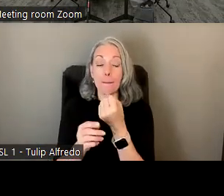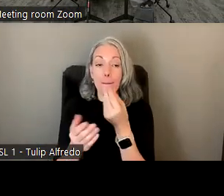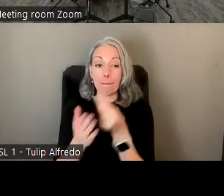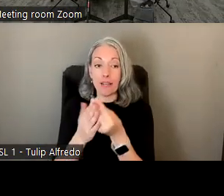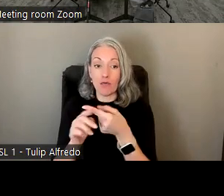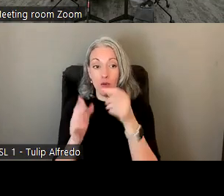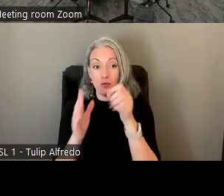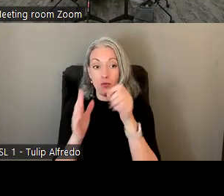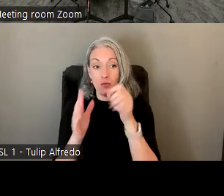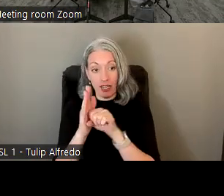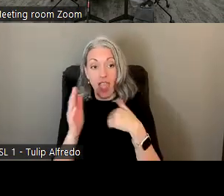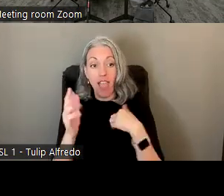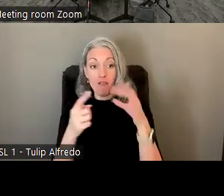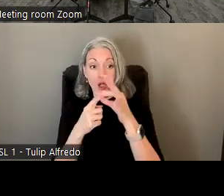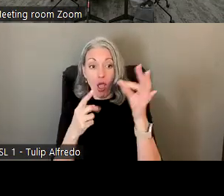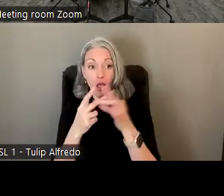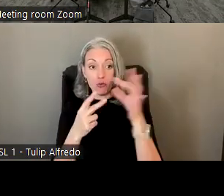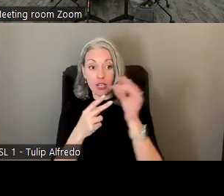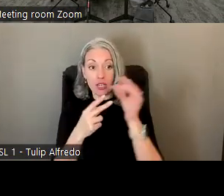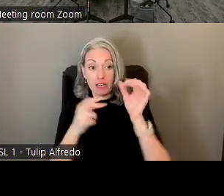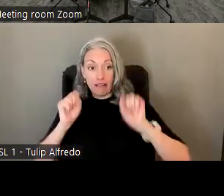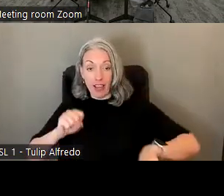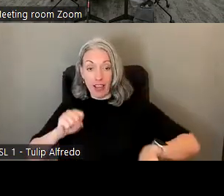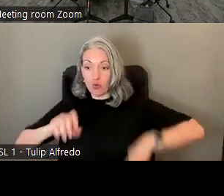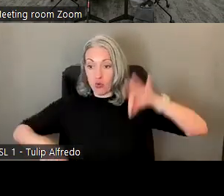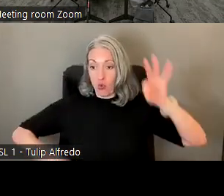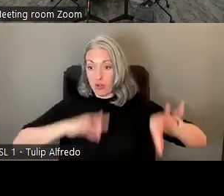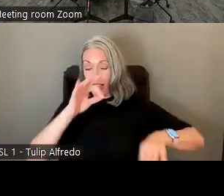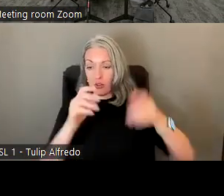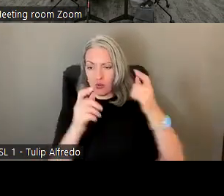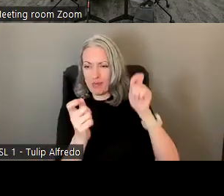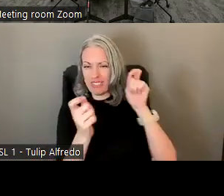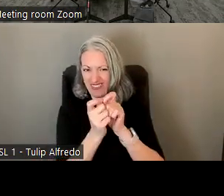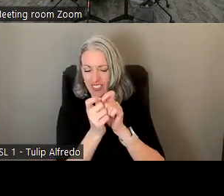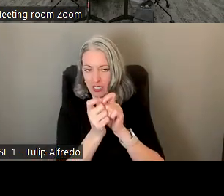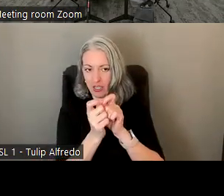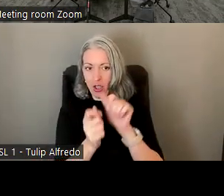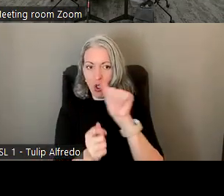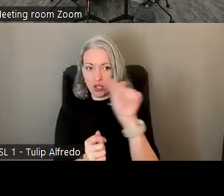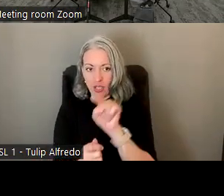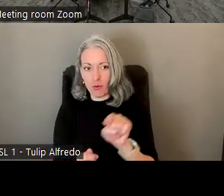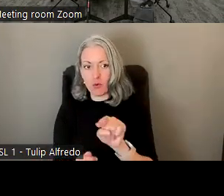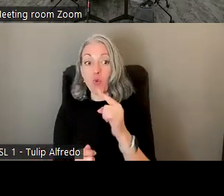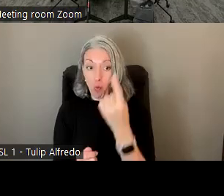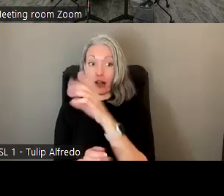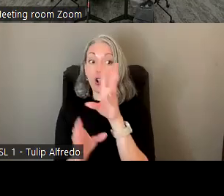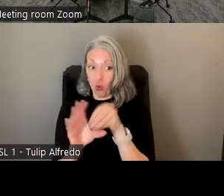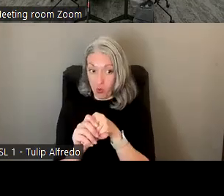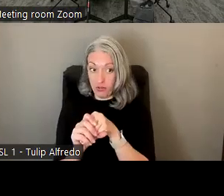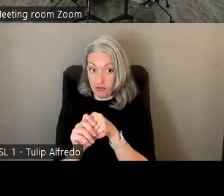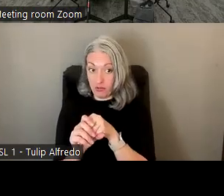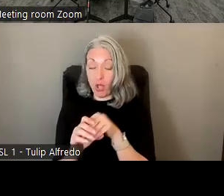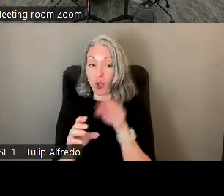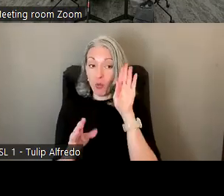you could donate to specific causes. And Alzheimer's is one of those, and it was going to expire in